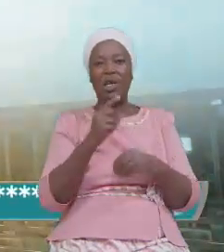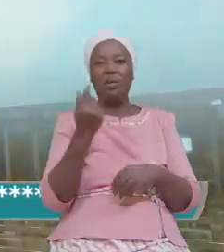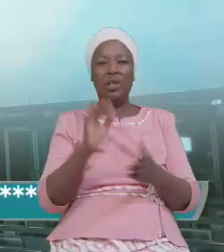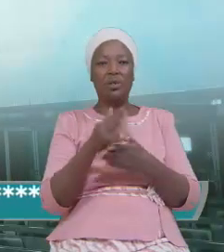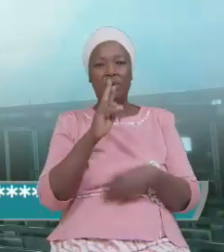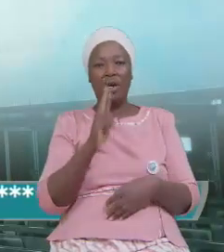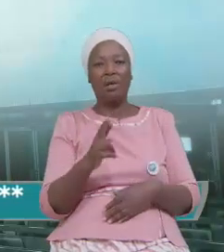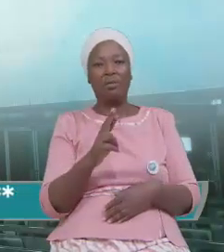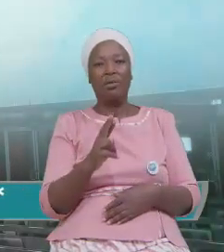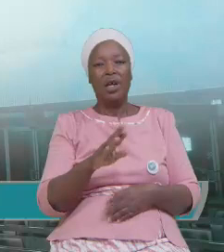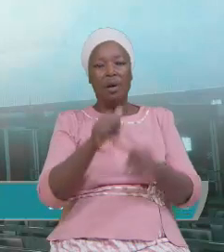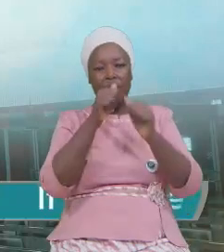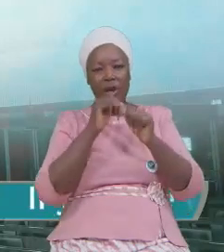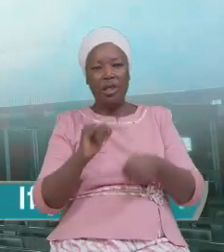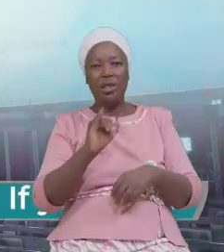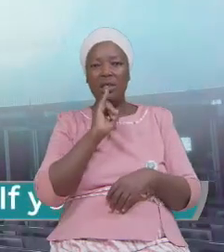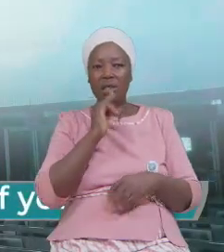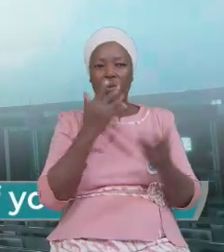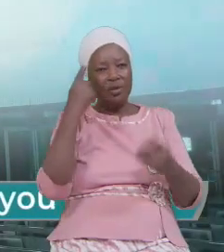Blessings await you.